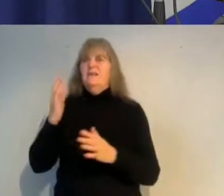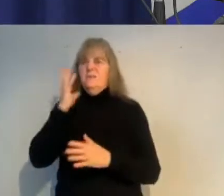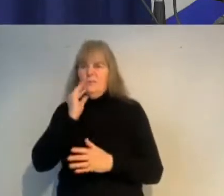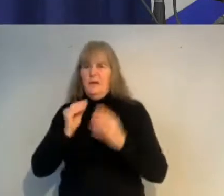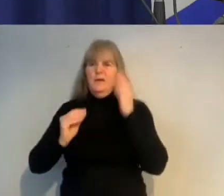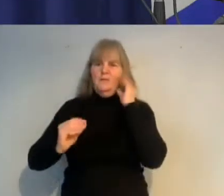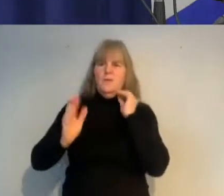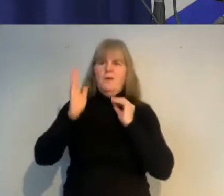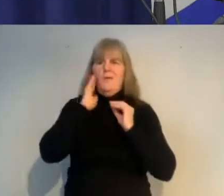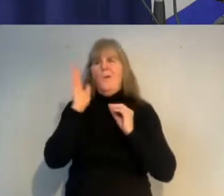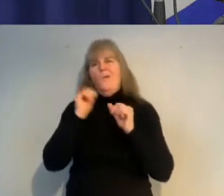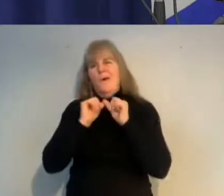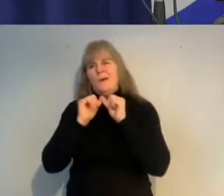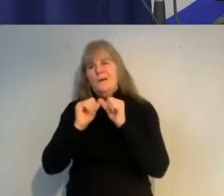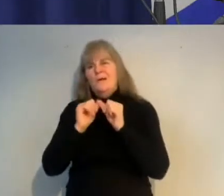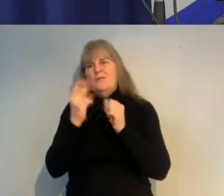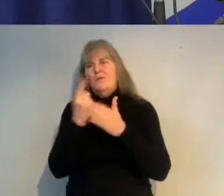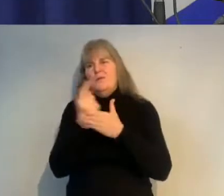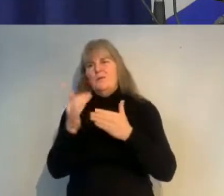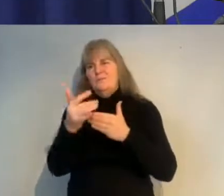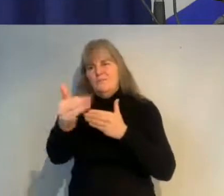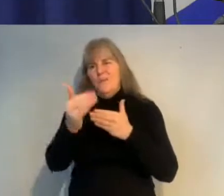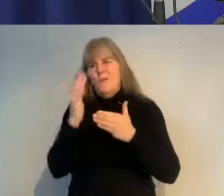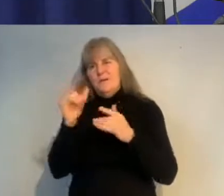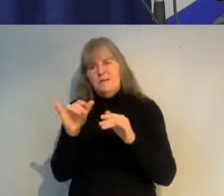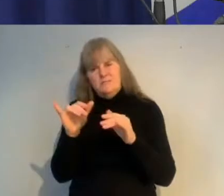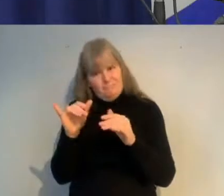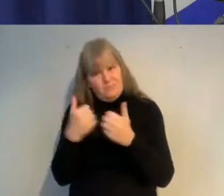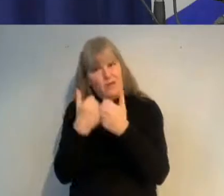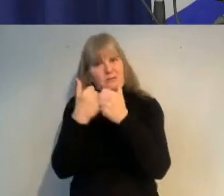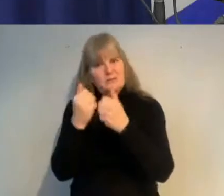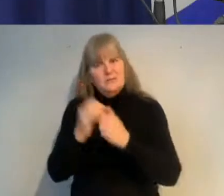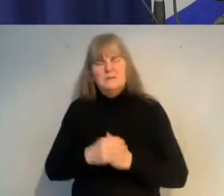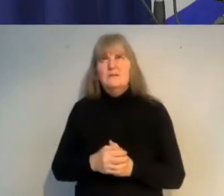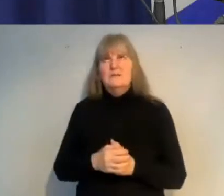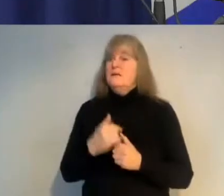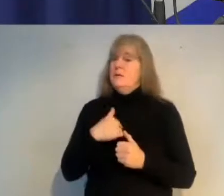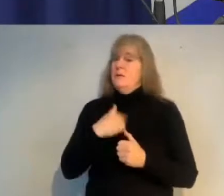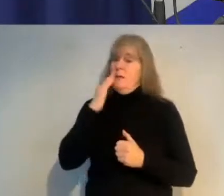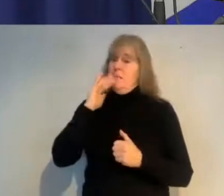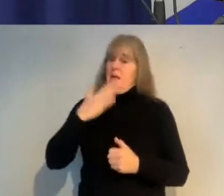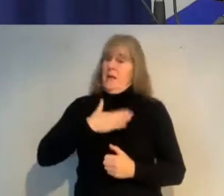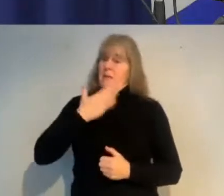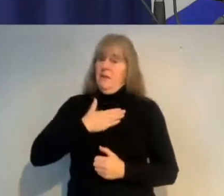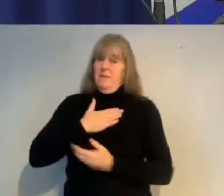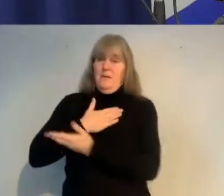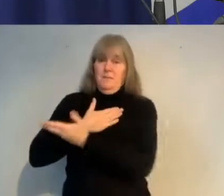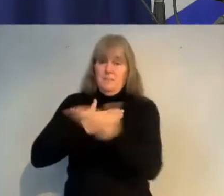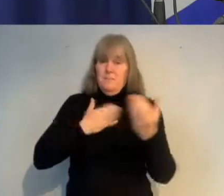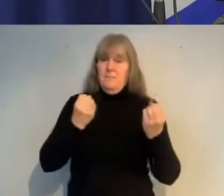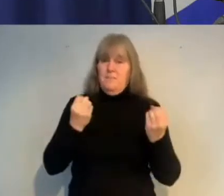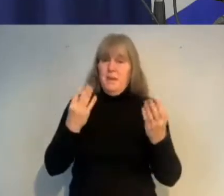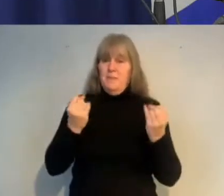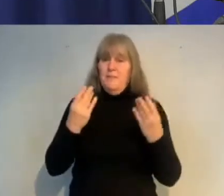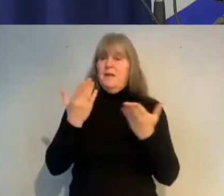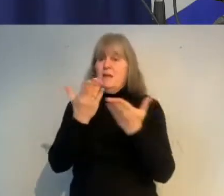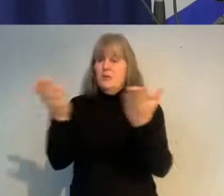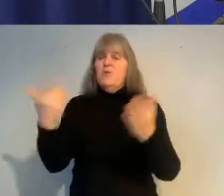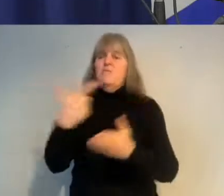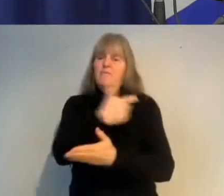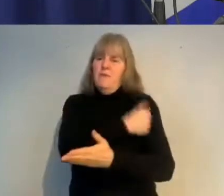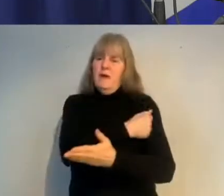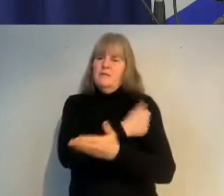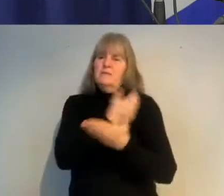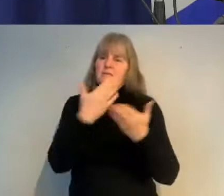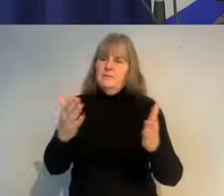coming weeks. I'm so glad that so many people in Yukon are vaccinated, because